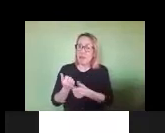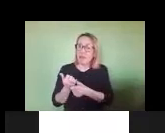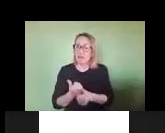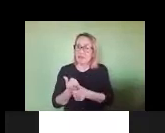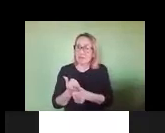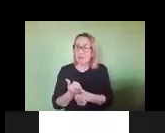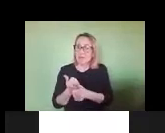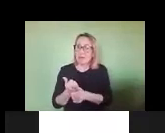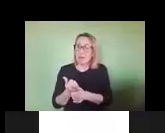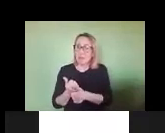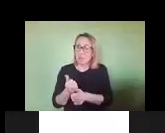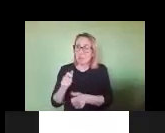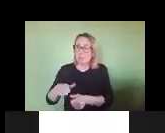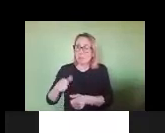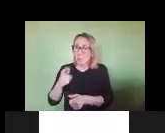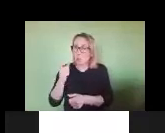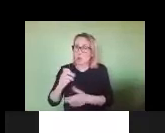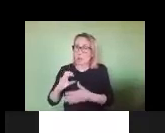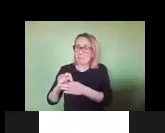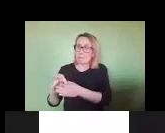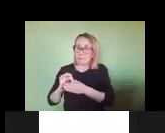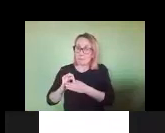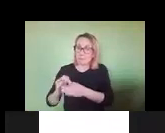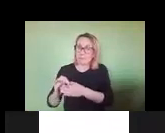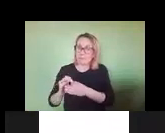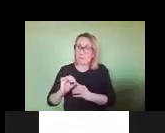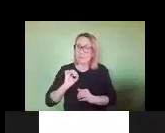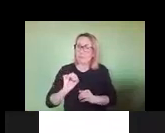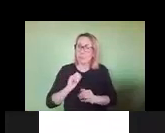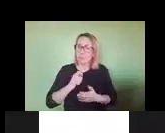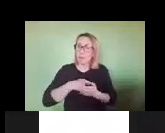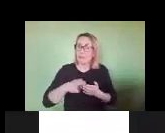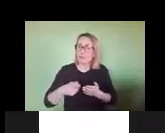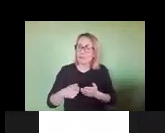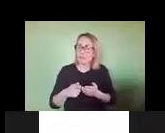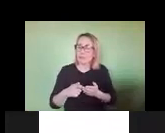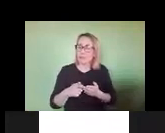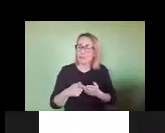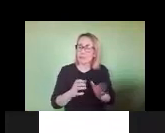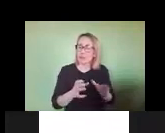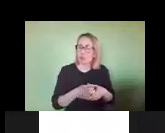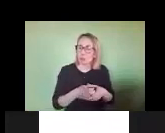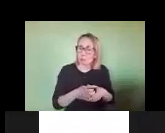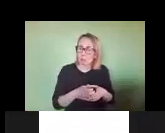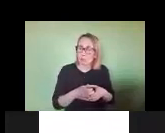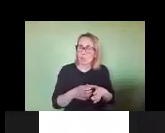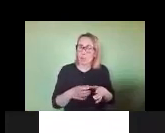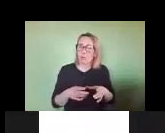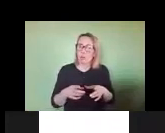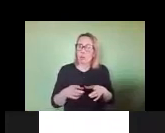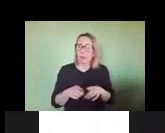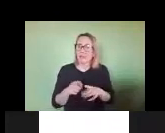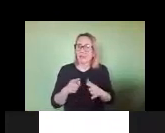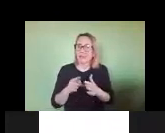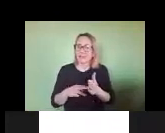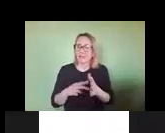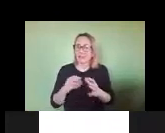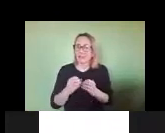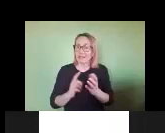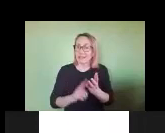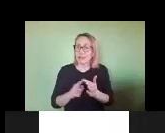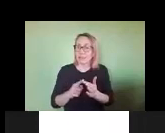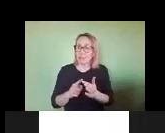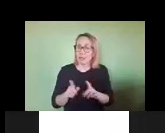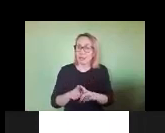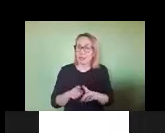have? That you work with your literacy group, connected with them? Yes. And you've also have Enable? Starts